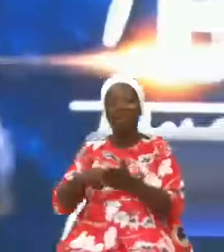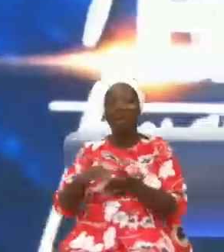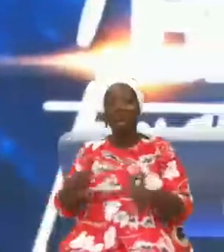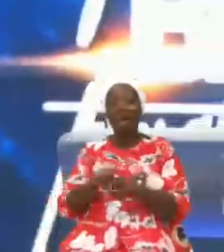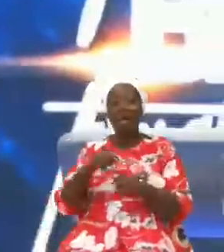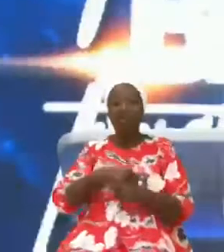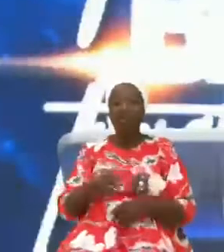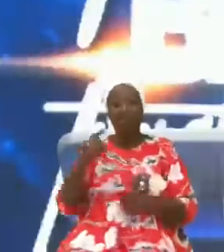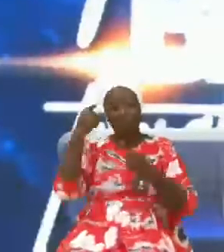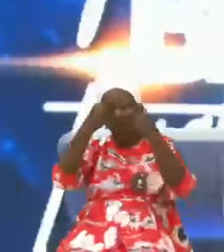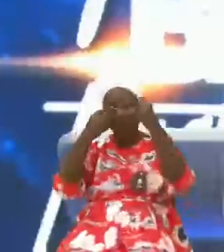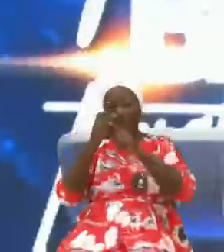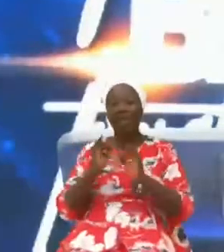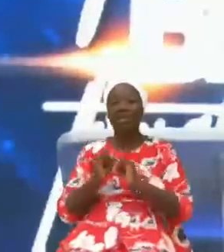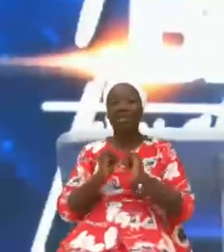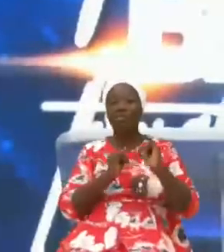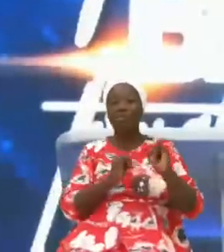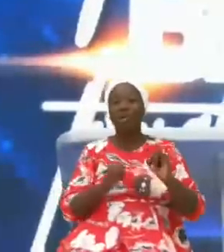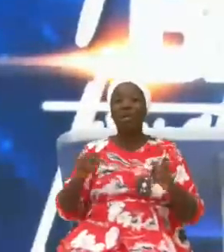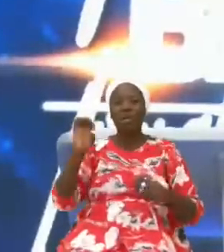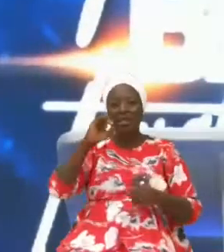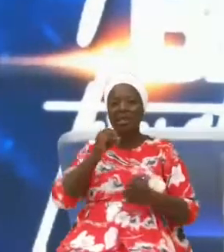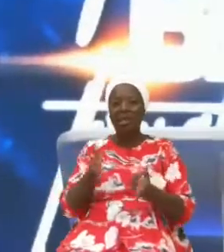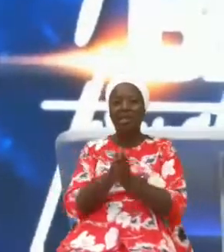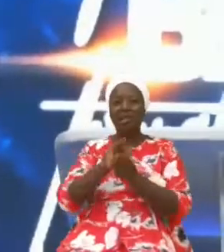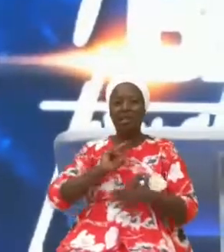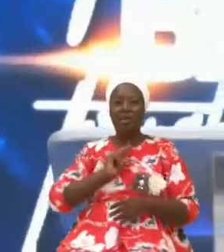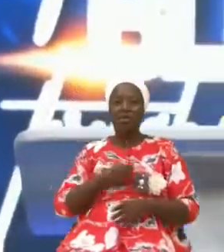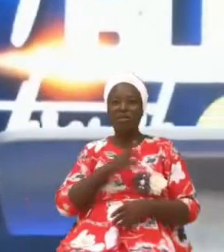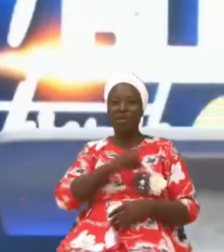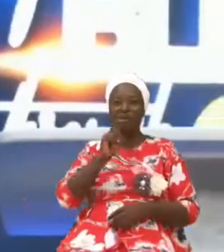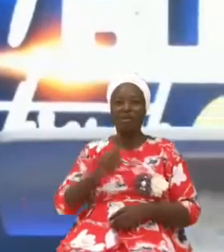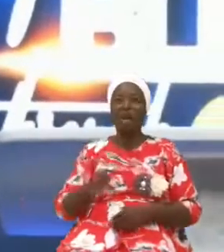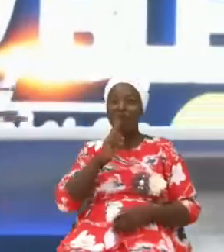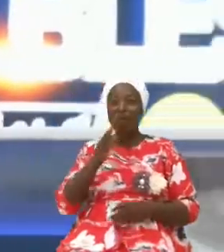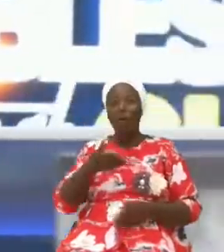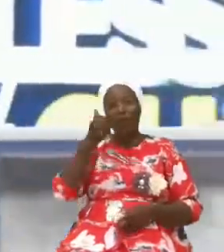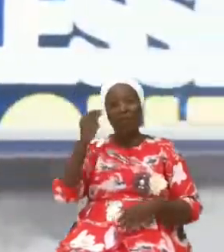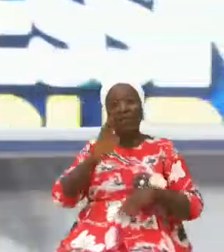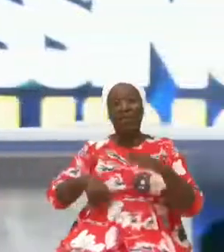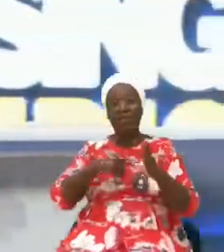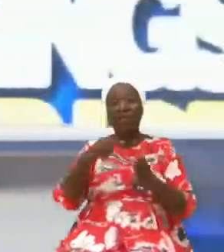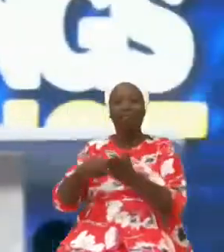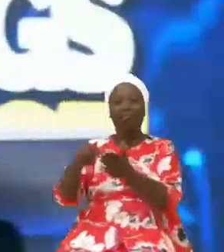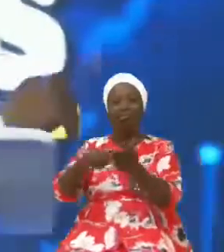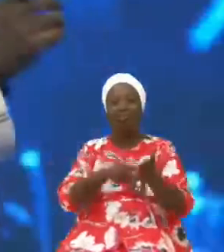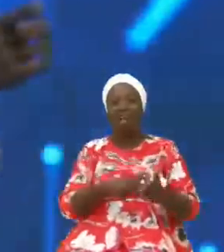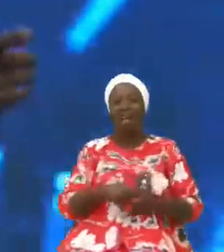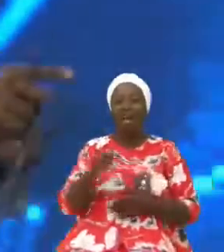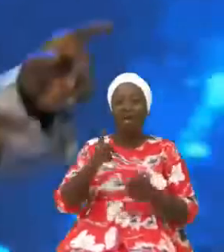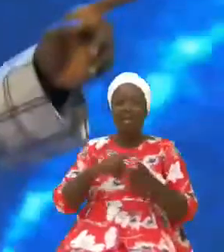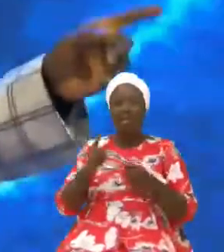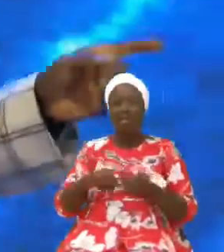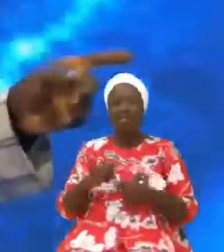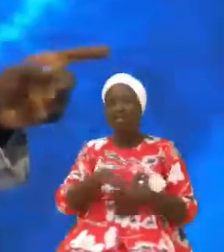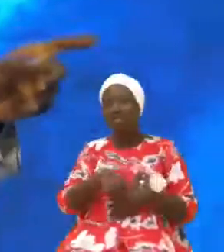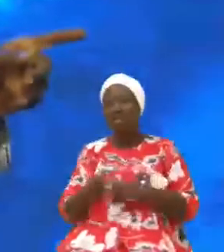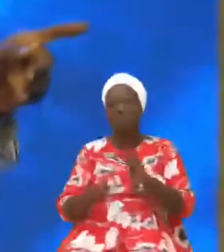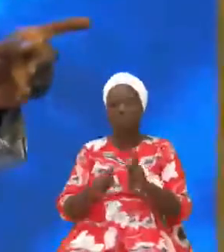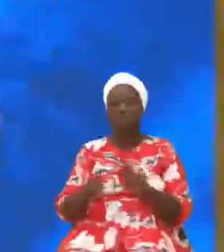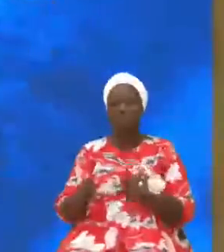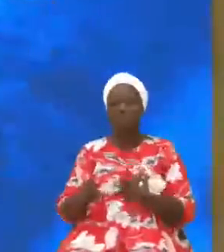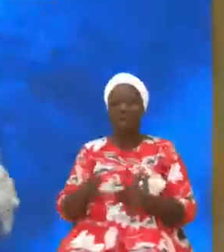than that. As we consider individuals, it's asking us the question, are you better than the other